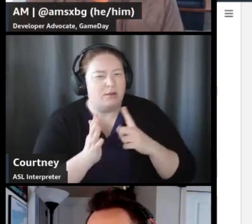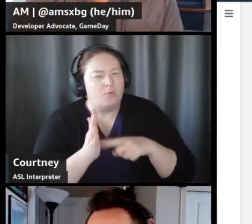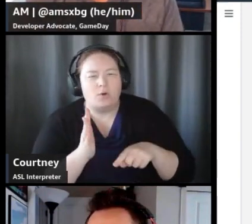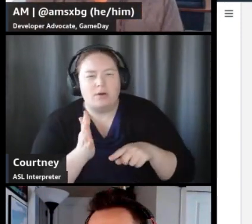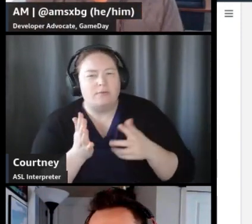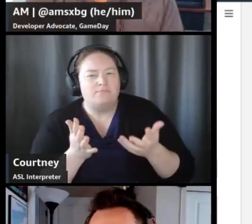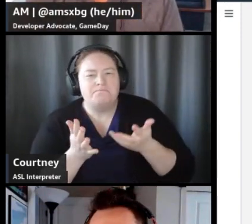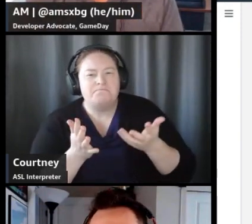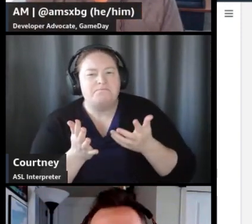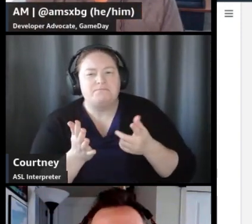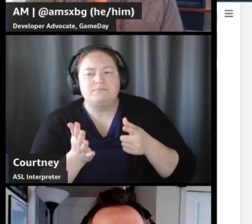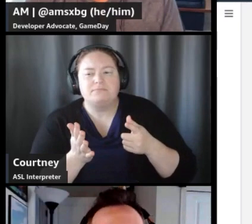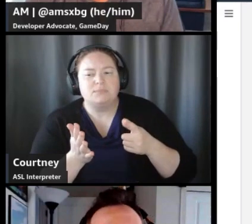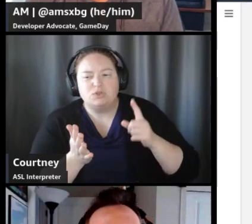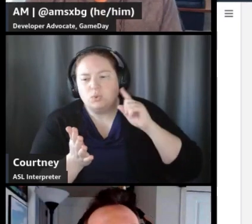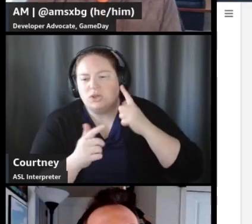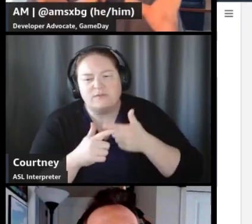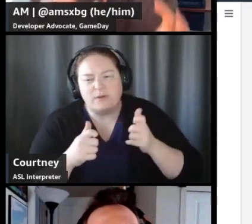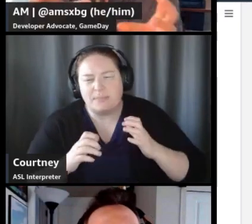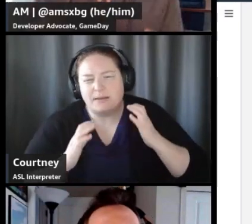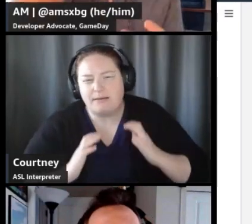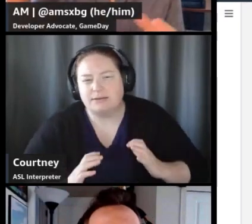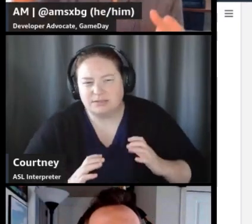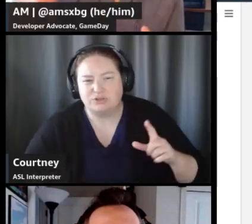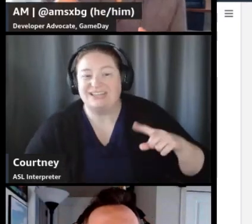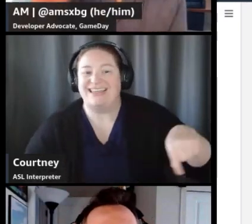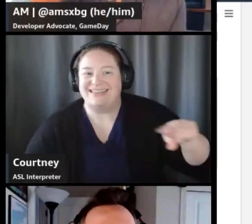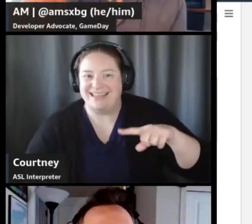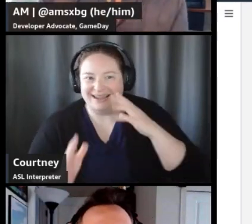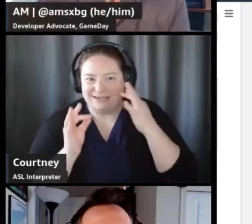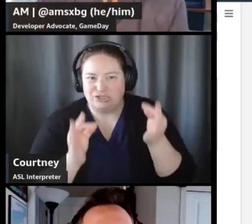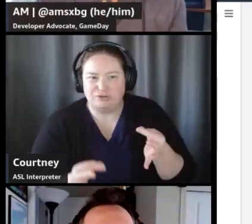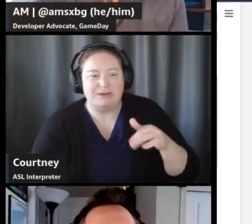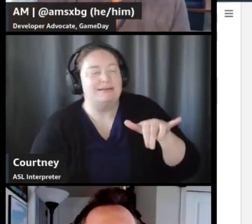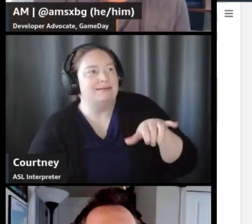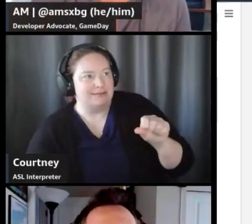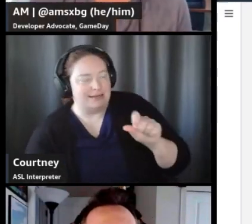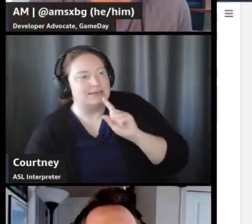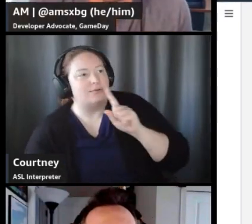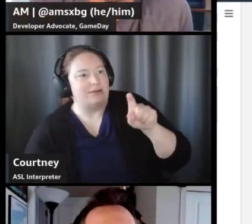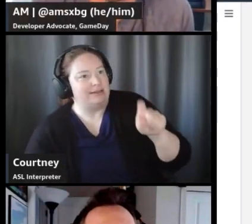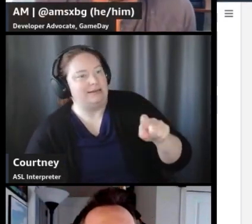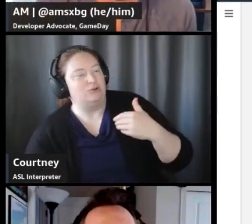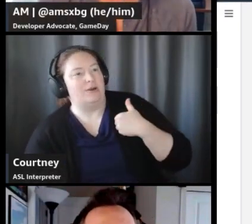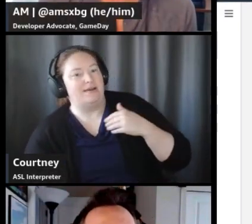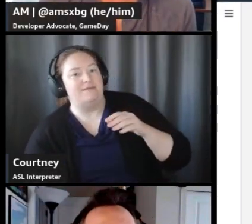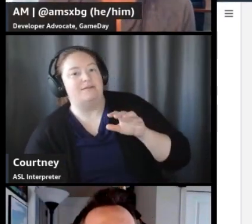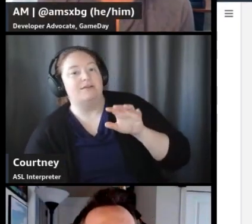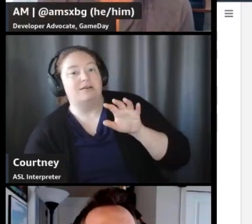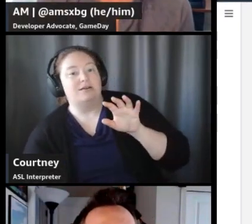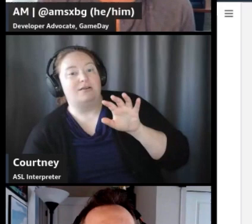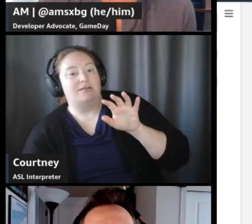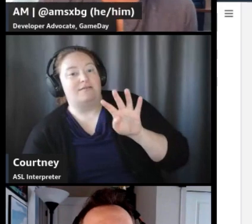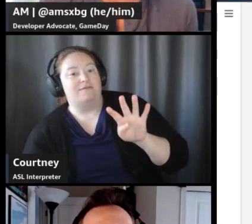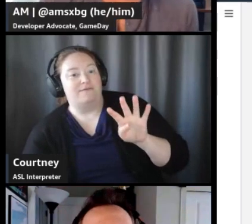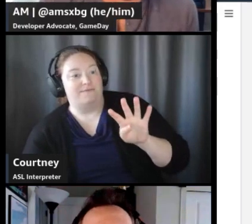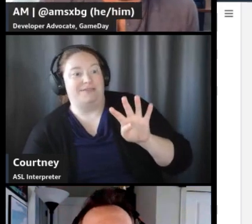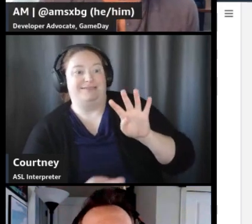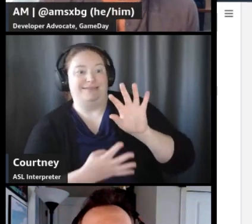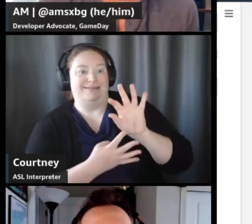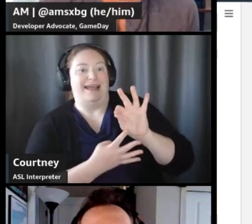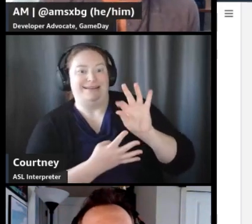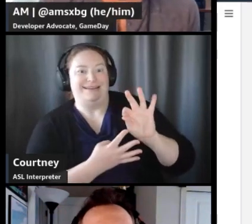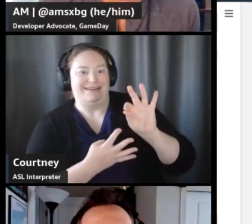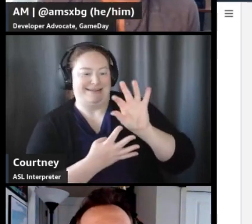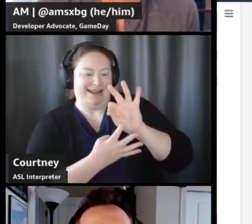the things that you hear from our customers that they determine, yeah, I really need to have, 4 nines of availability here? Yeah,